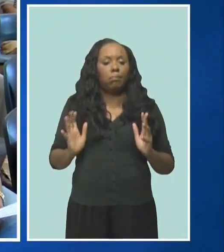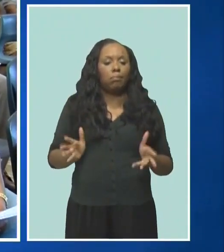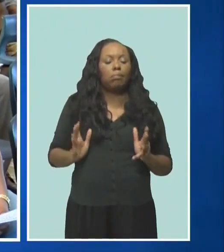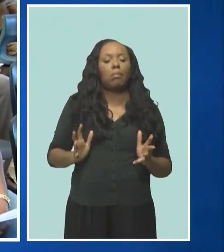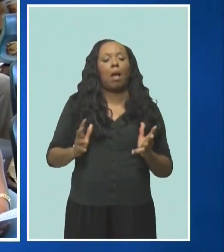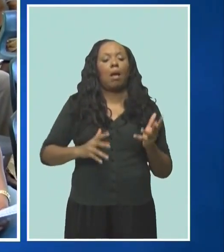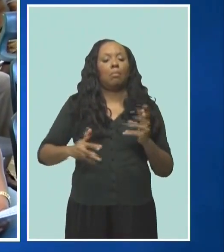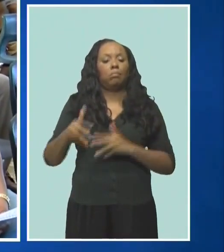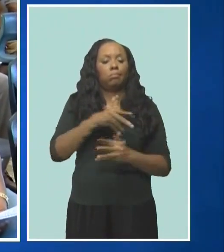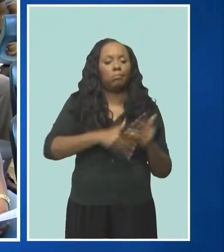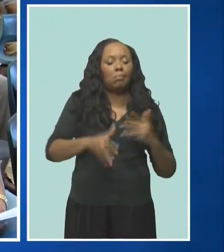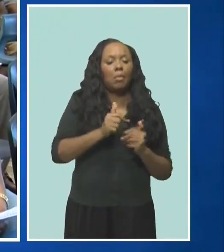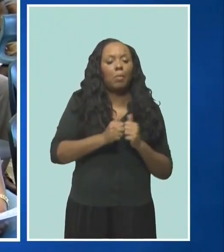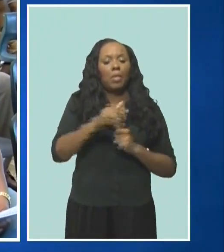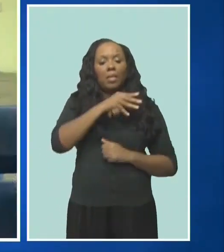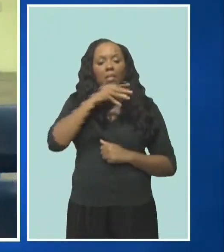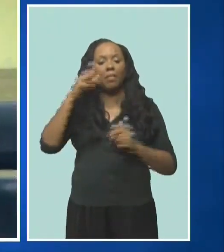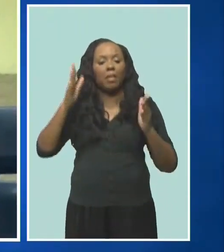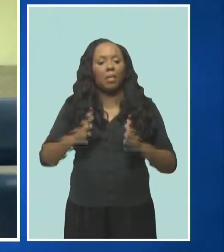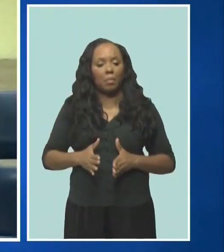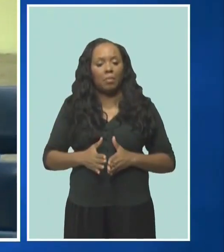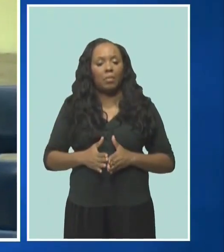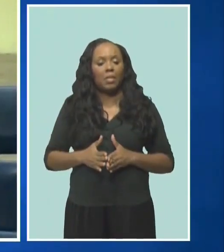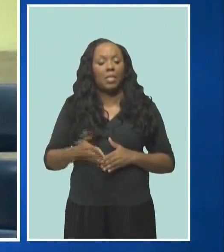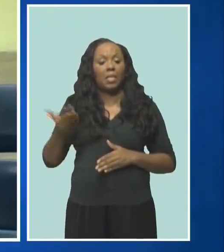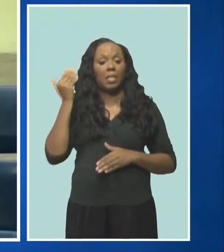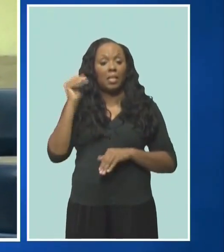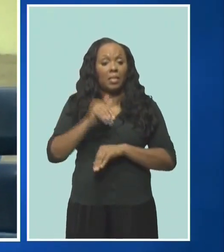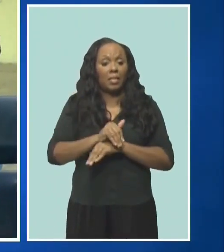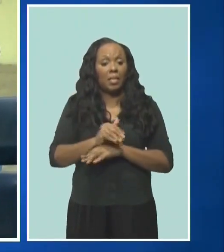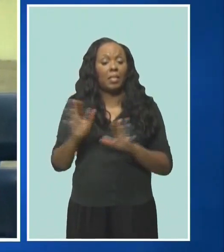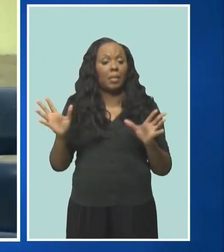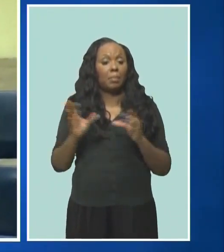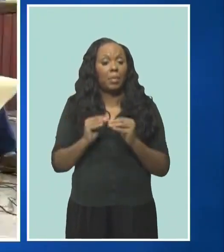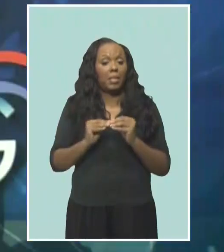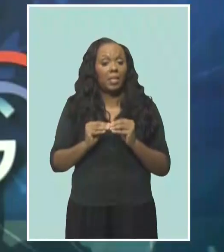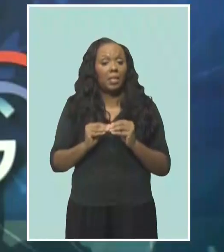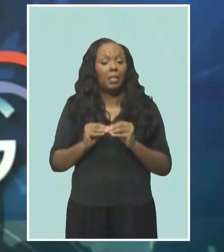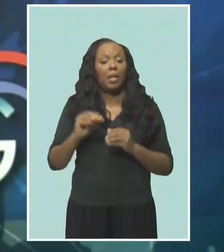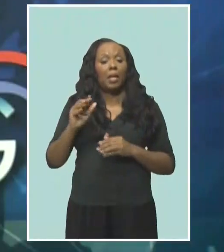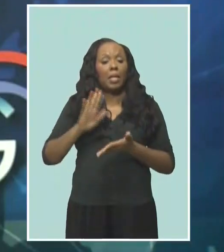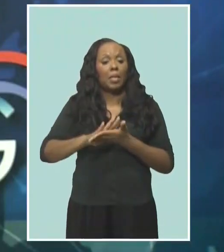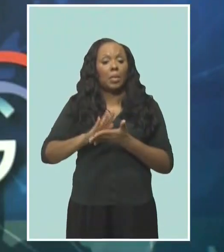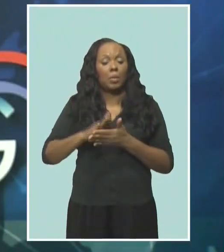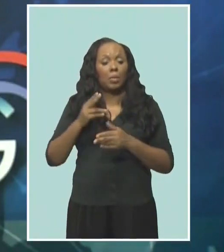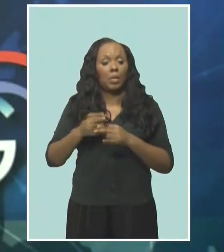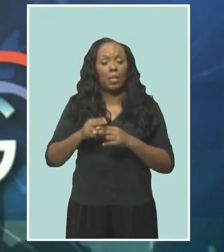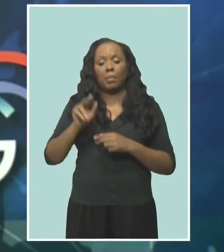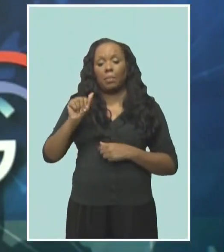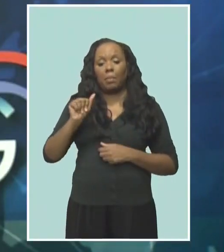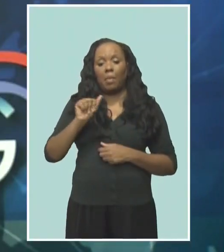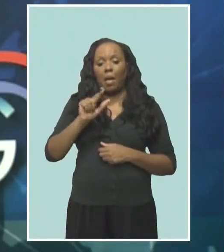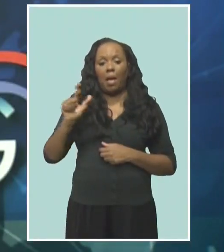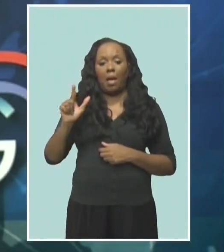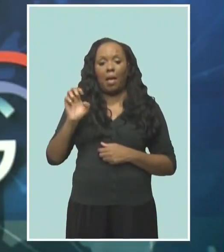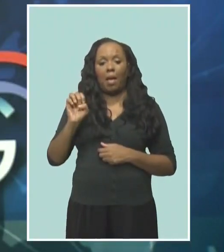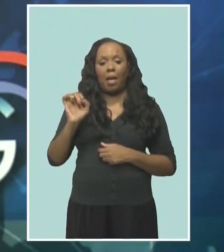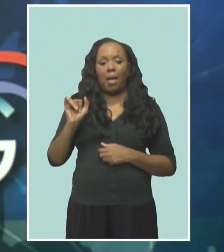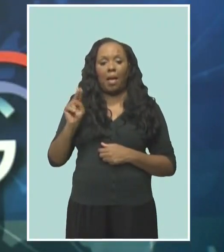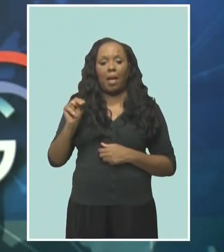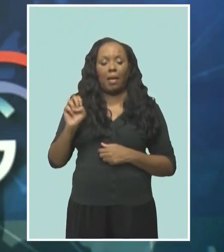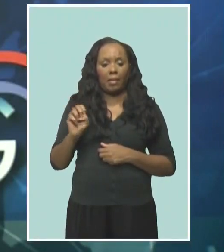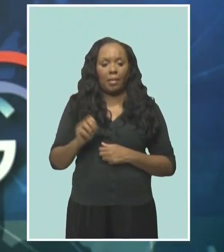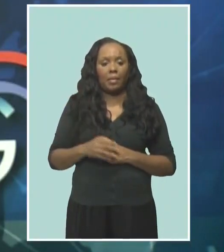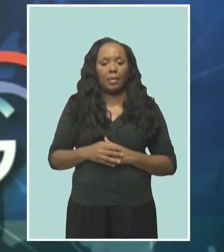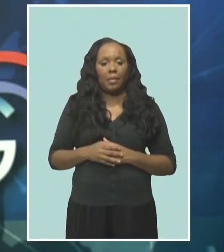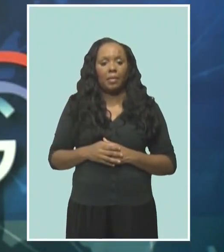Dr. Rommel Springer, engaged with the farmers during a meeting held at the Allen School last evening. The minister acknowledged that there are a